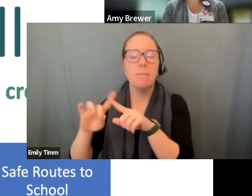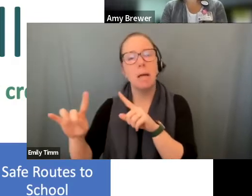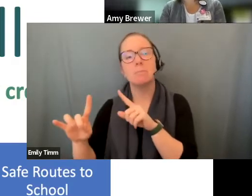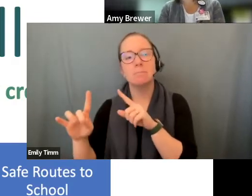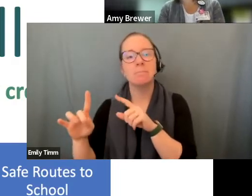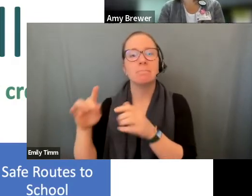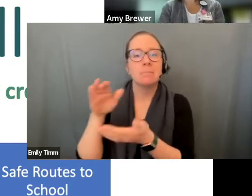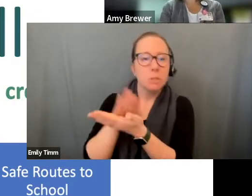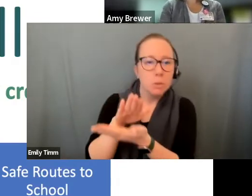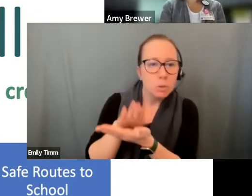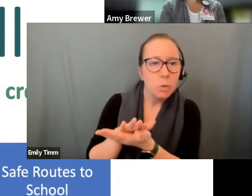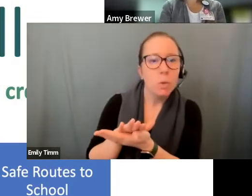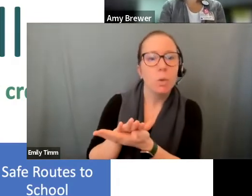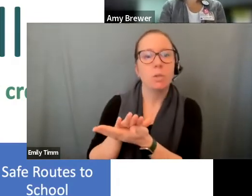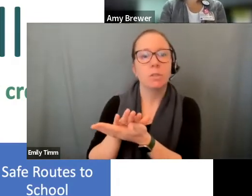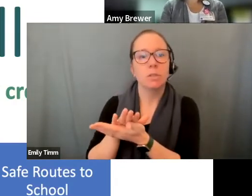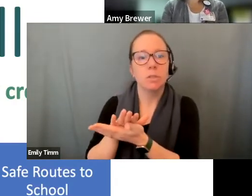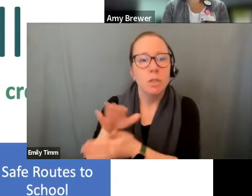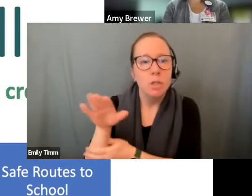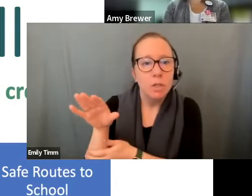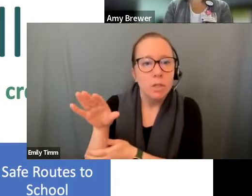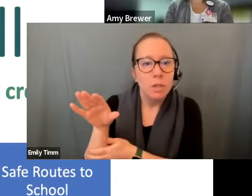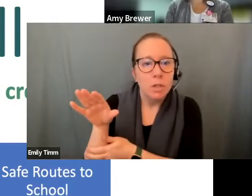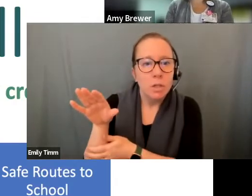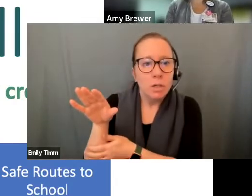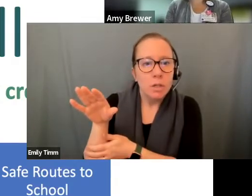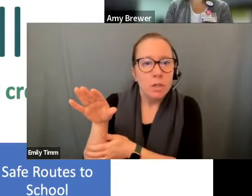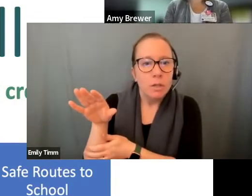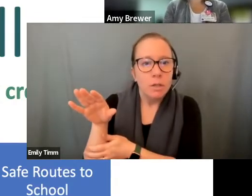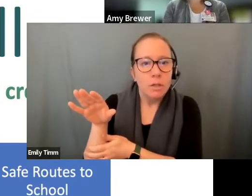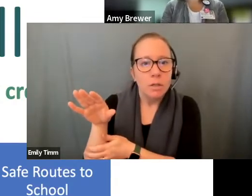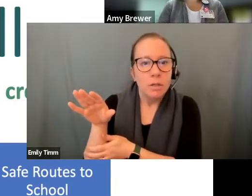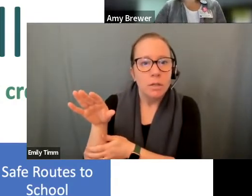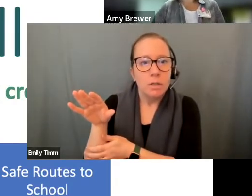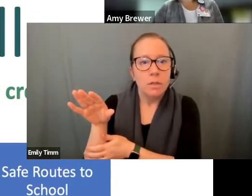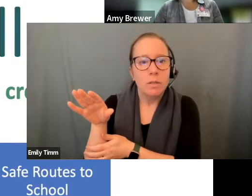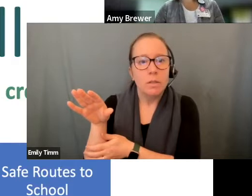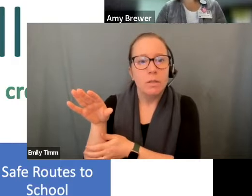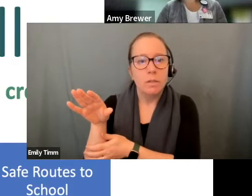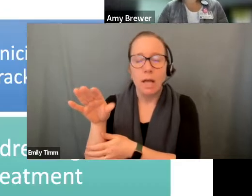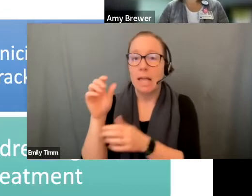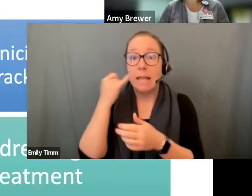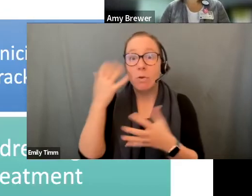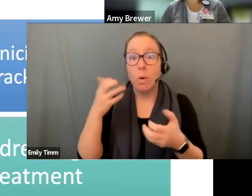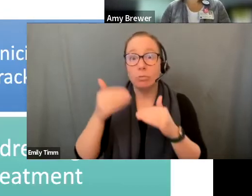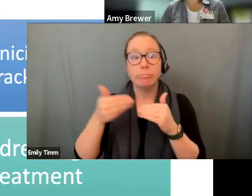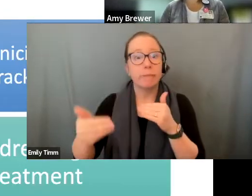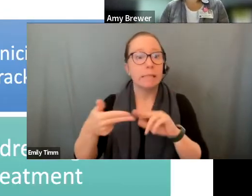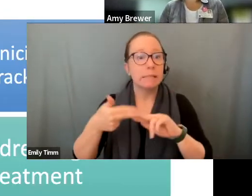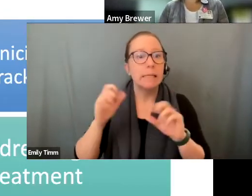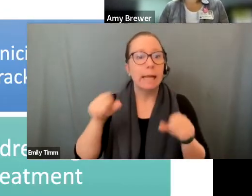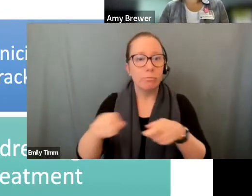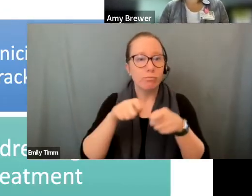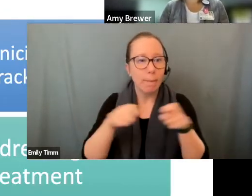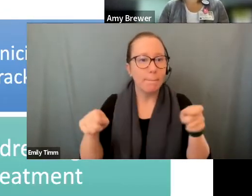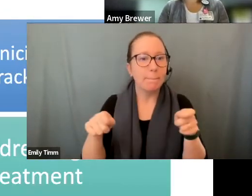School and Vital Village and so many more. So if you want to go to the next slide, I can wrap it up.